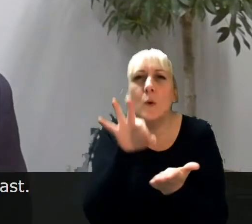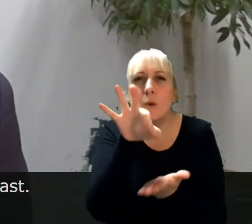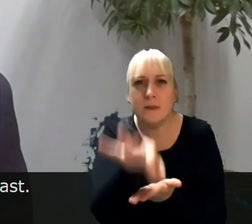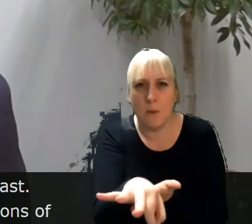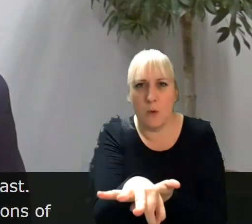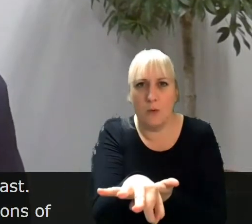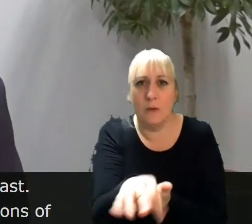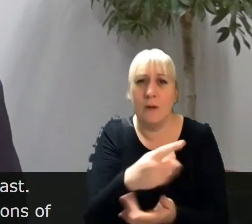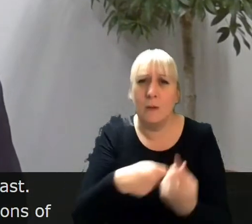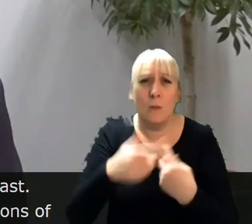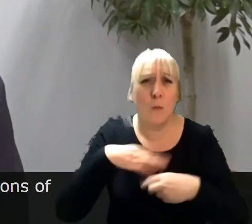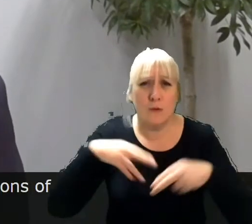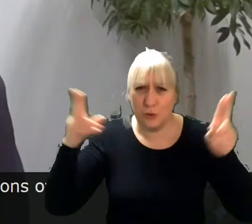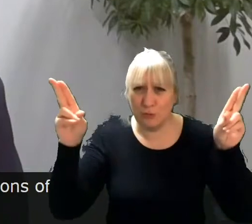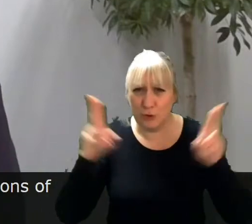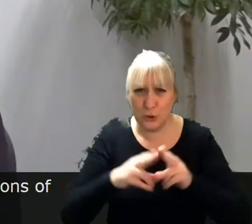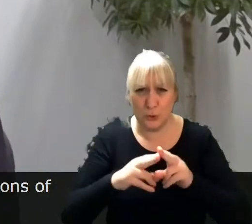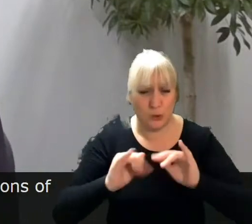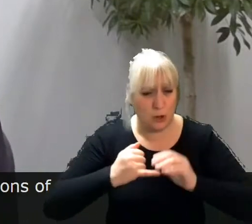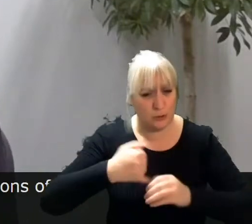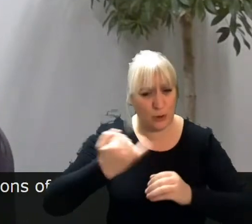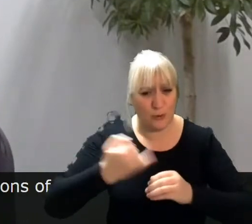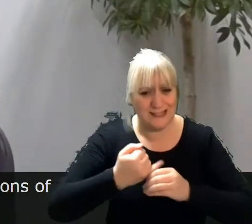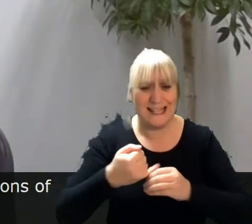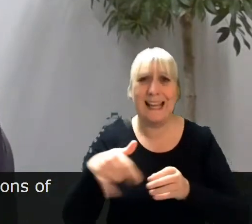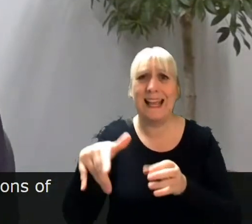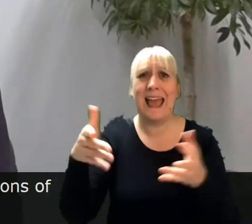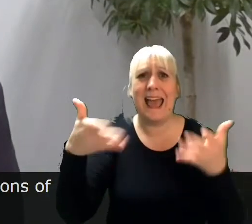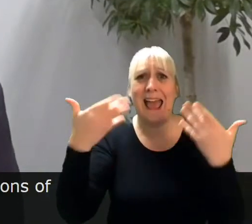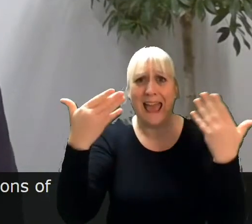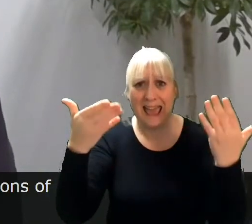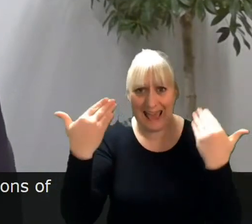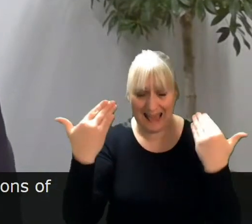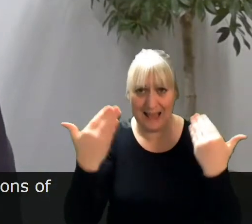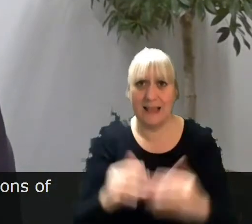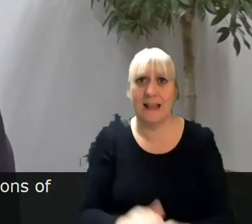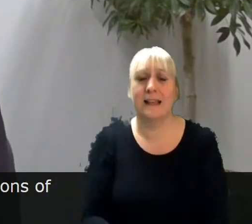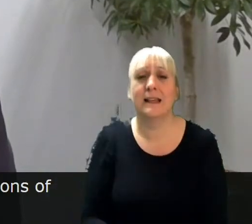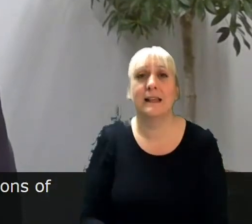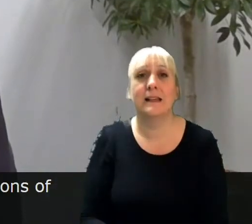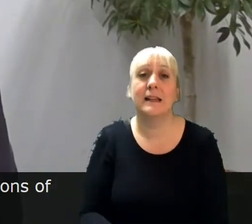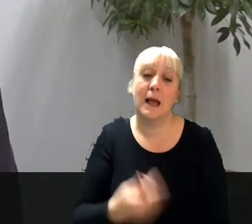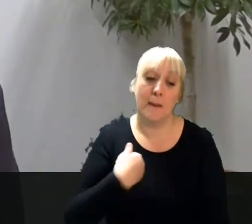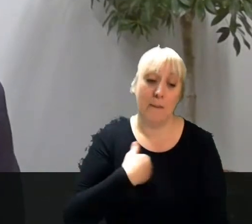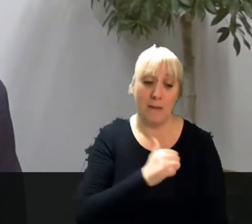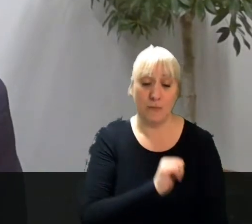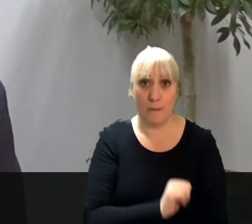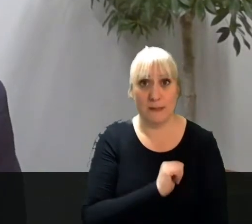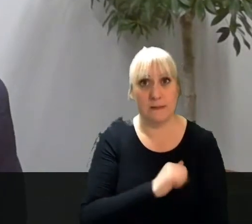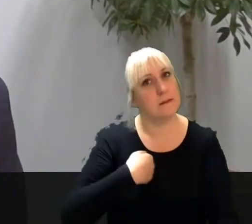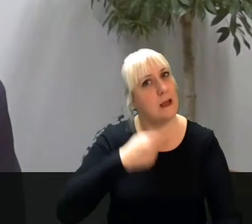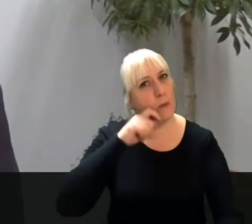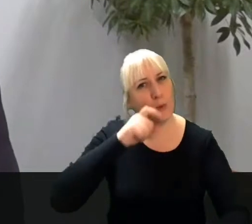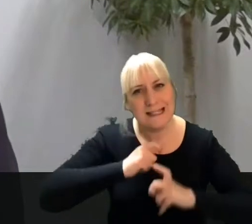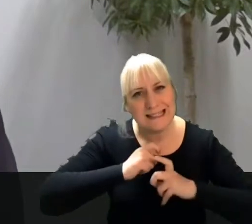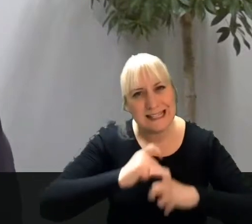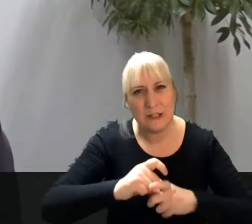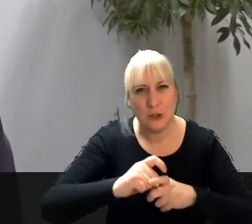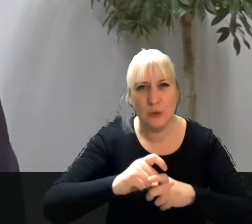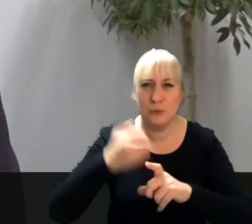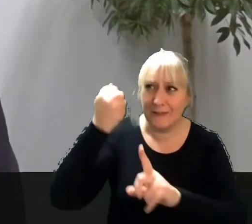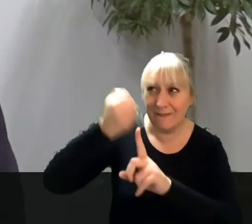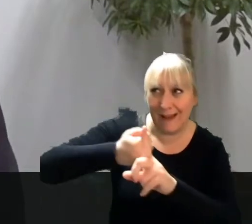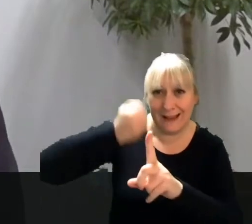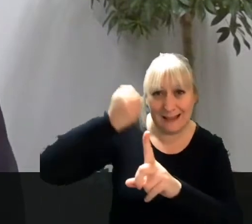pollution by a third, and so much more. My promise to you is that I'll continue to fight for this vision for our city, to make